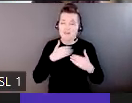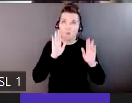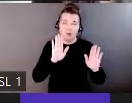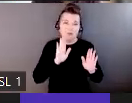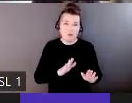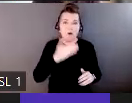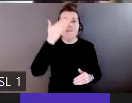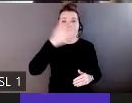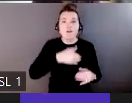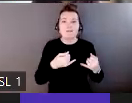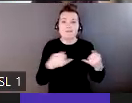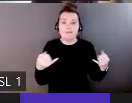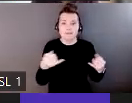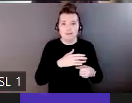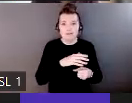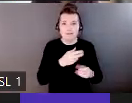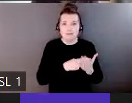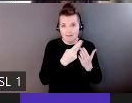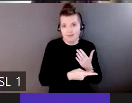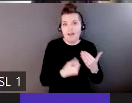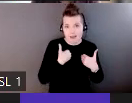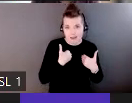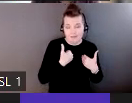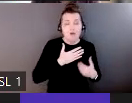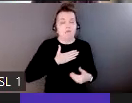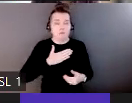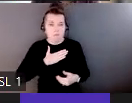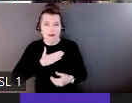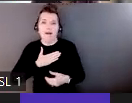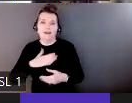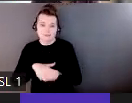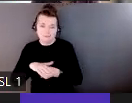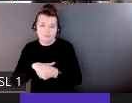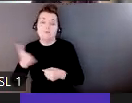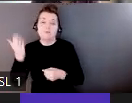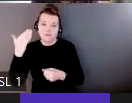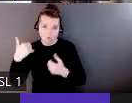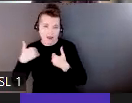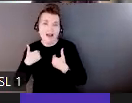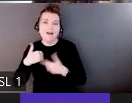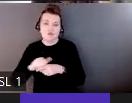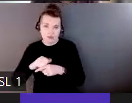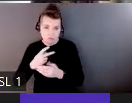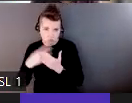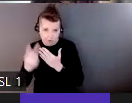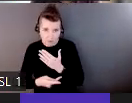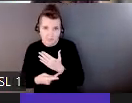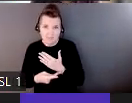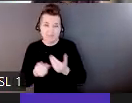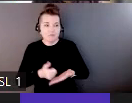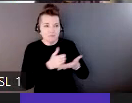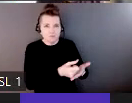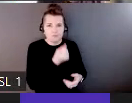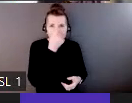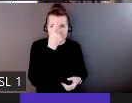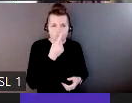a frontline program where we train new officers hired on indicators and flags and things